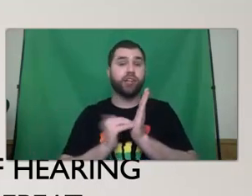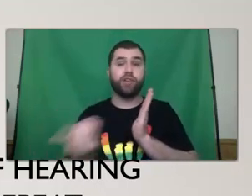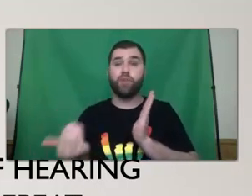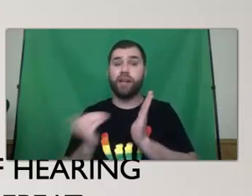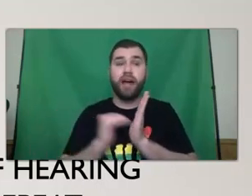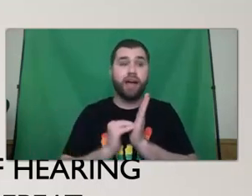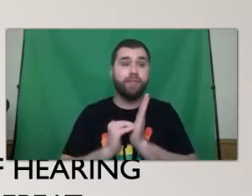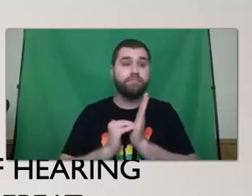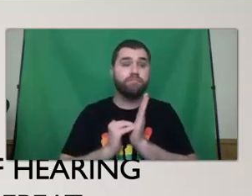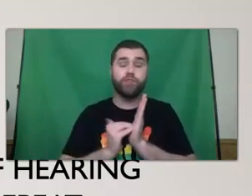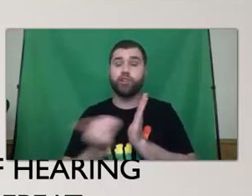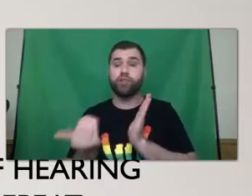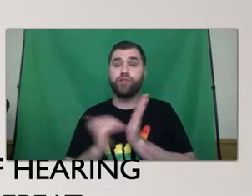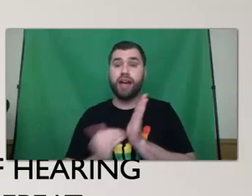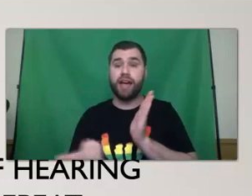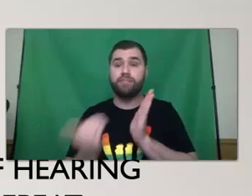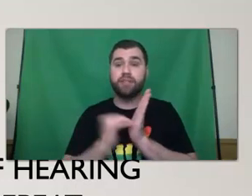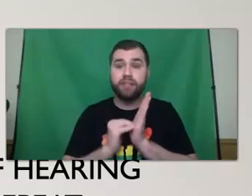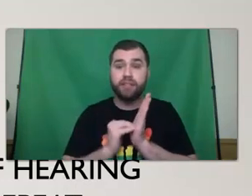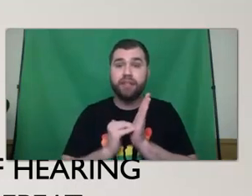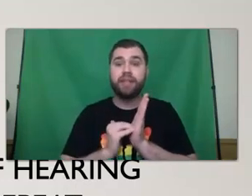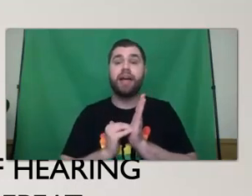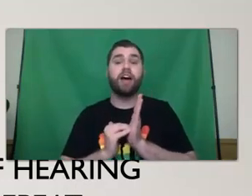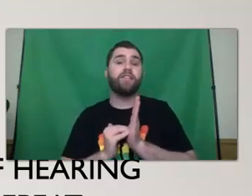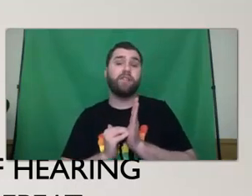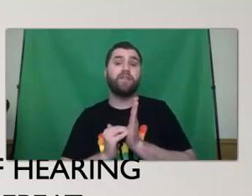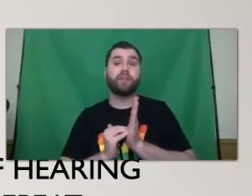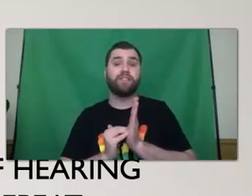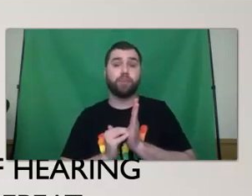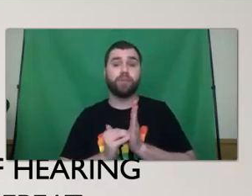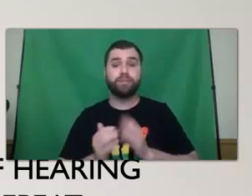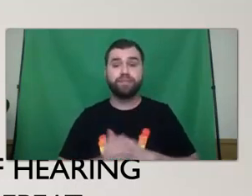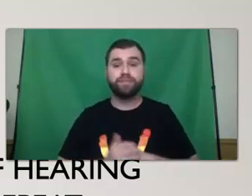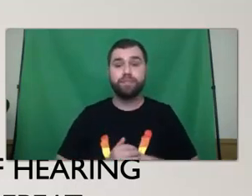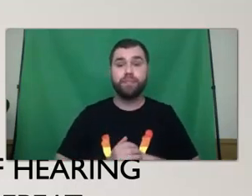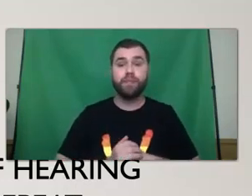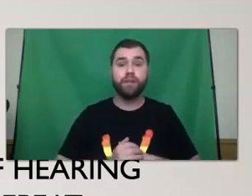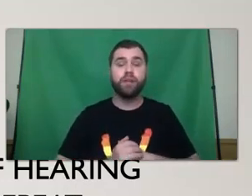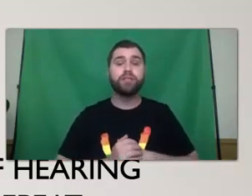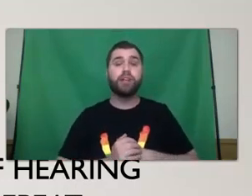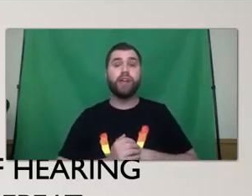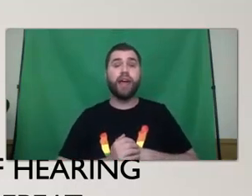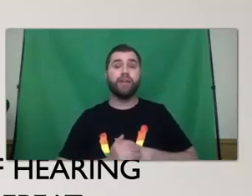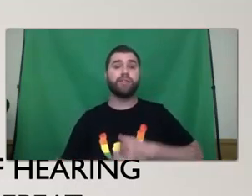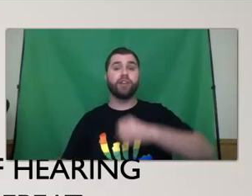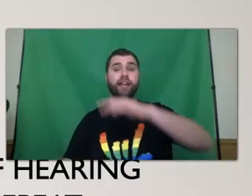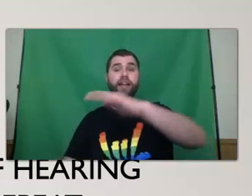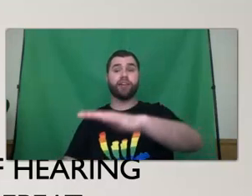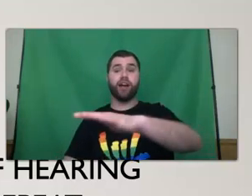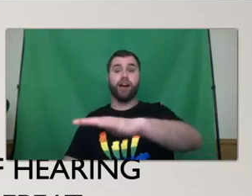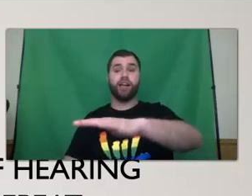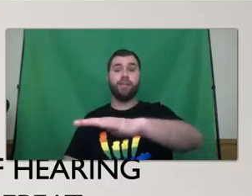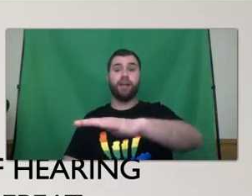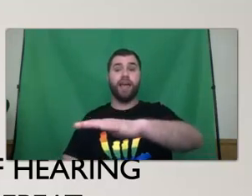you can do it one time. You can do it two times, however you feel comfortable. Slow down. So you're going to